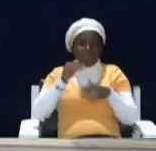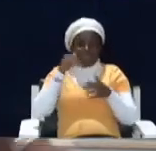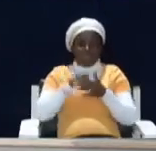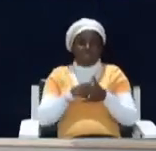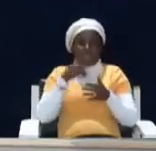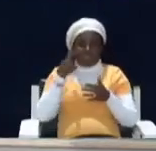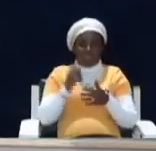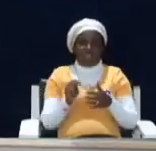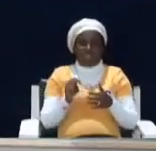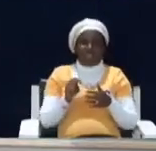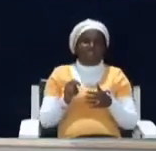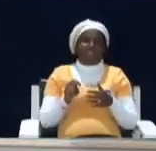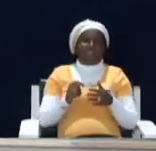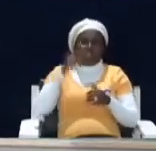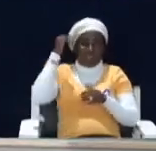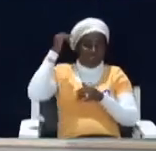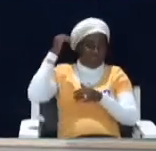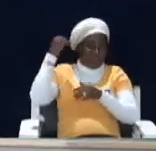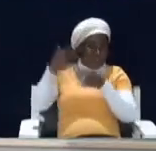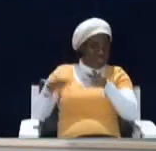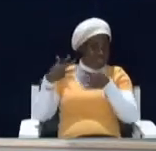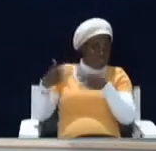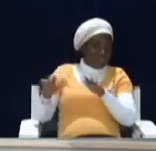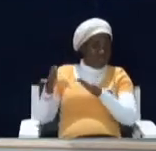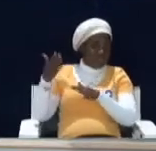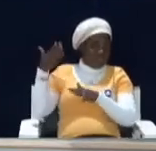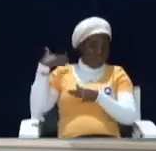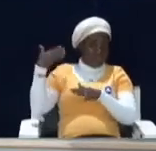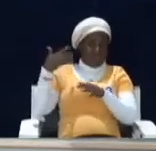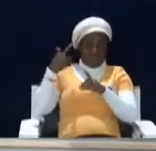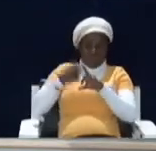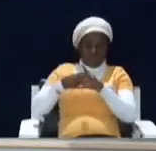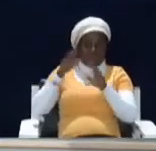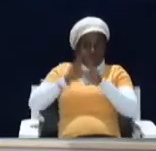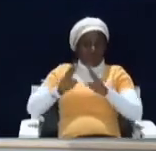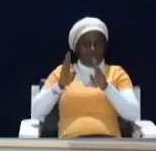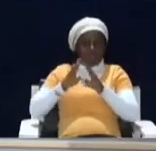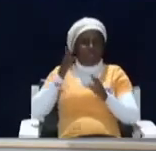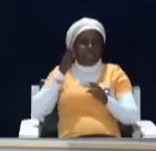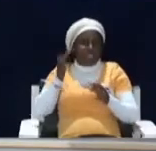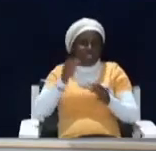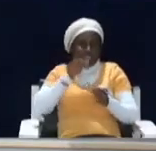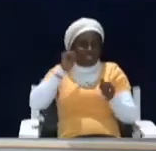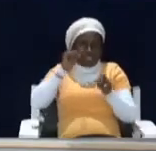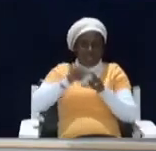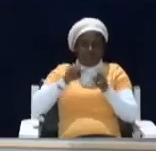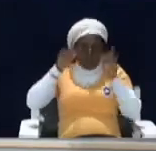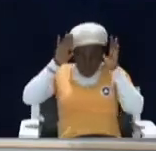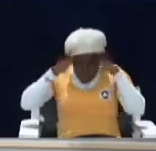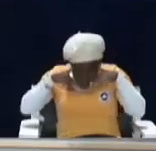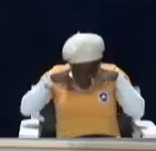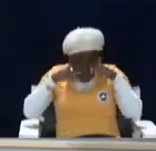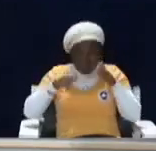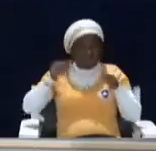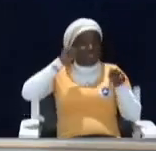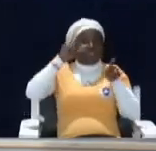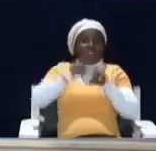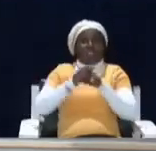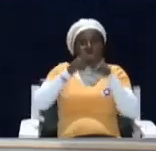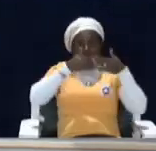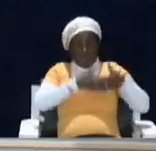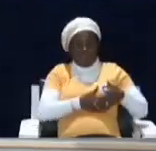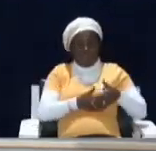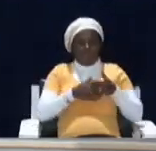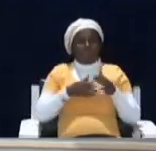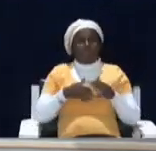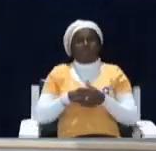in the last just concluded convention beyond expectation, there is a Muslim sister beside my business office where I sell